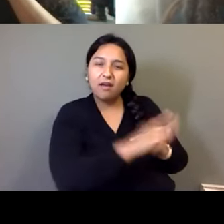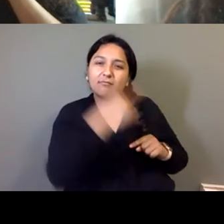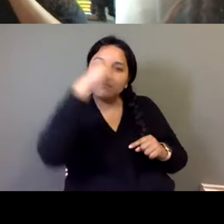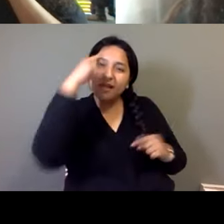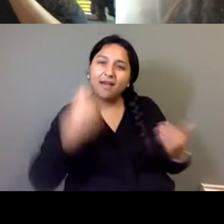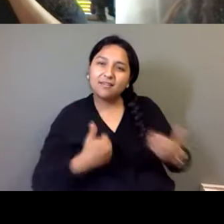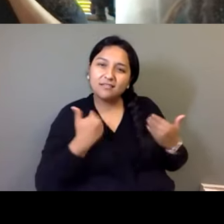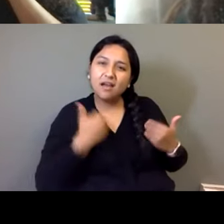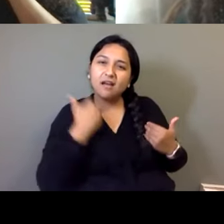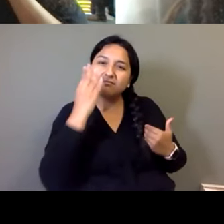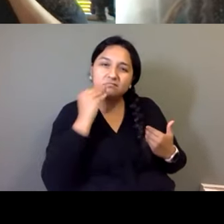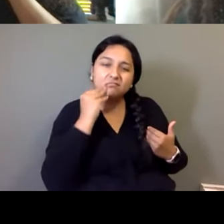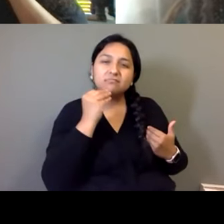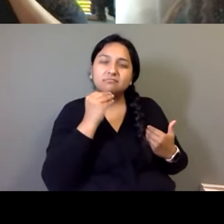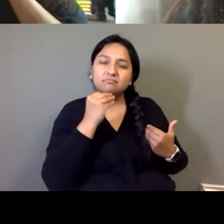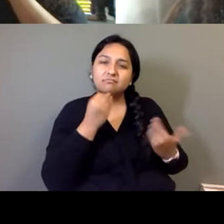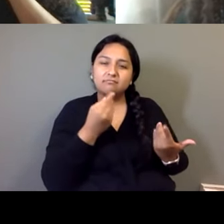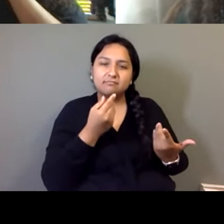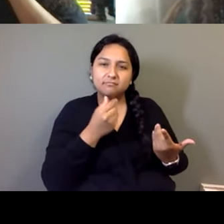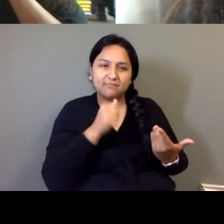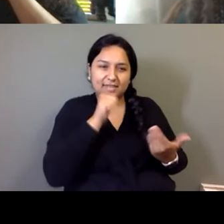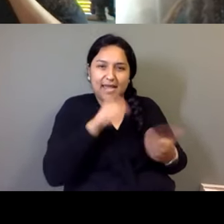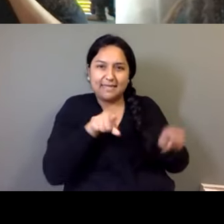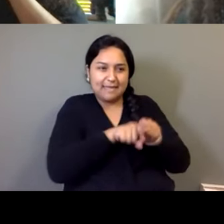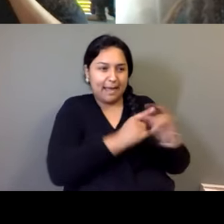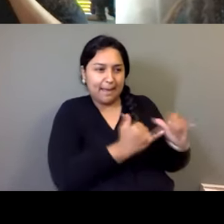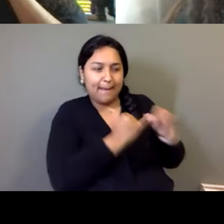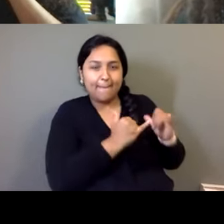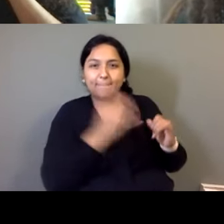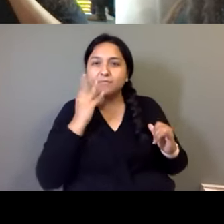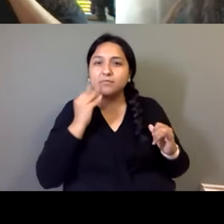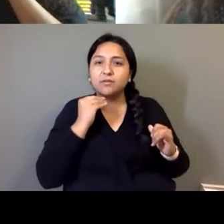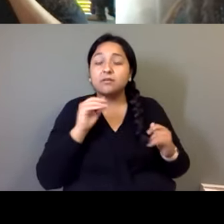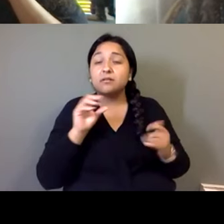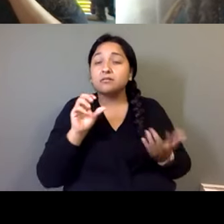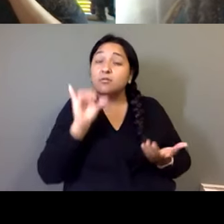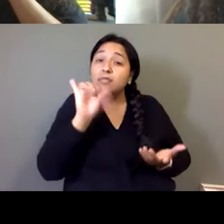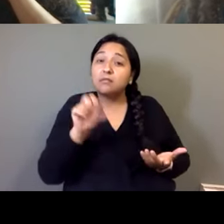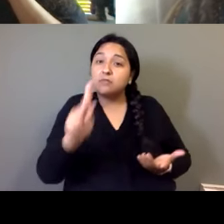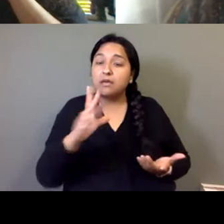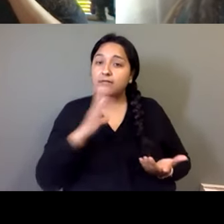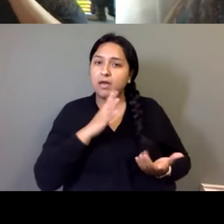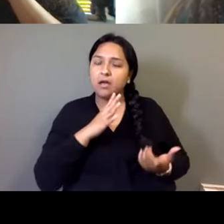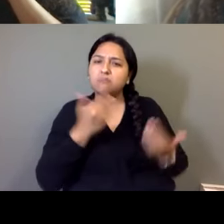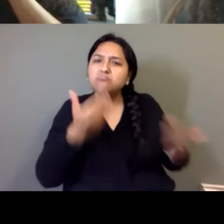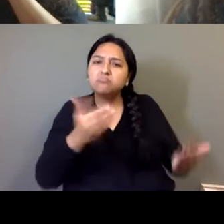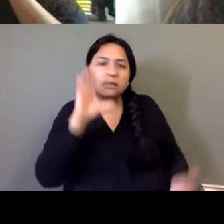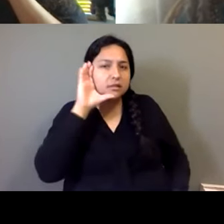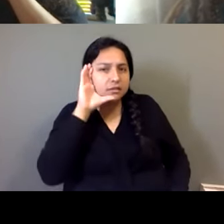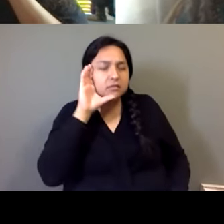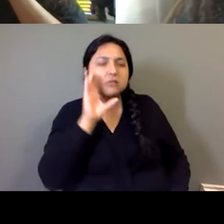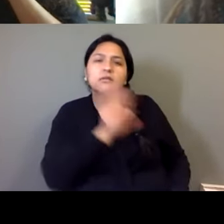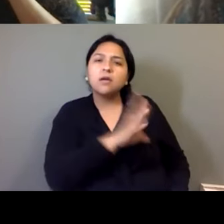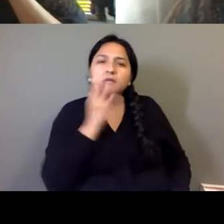in a predominantly white school. That is not your experience, but it's okay to listen to what that experience is like. It's